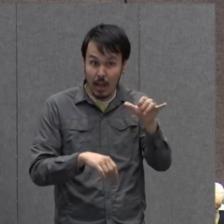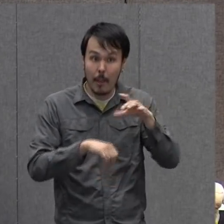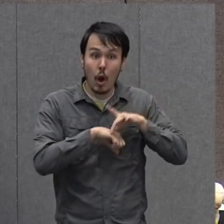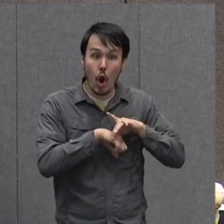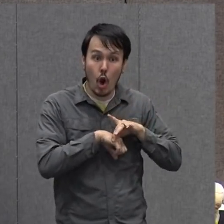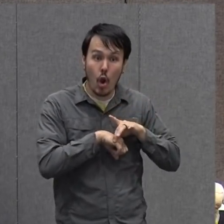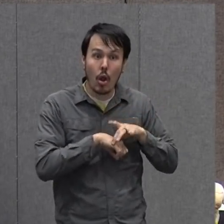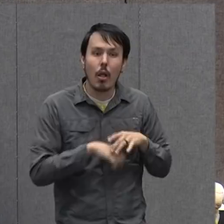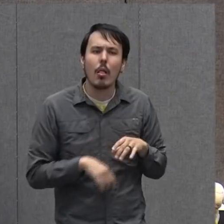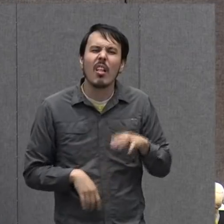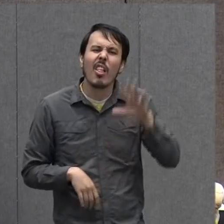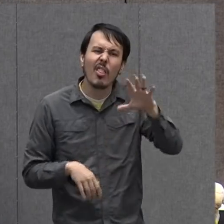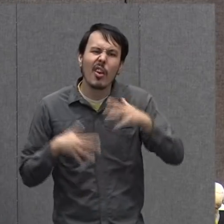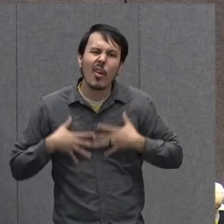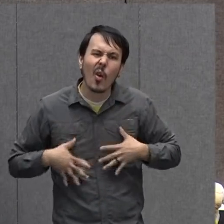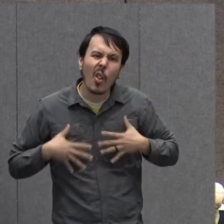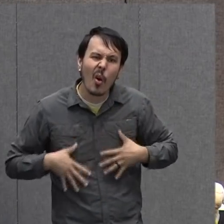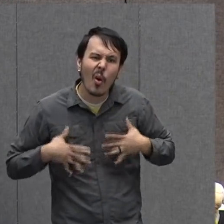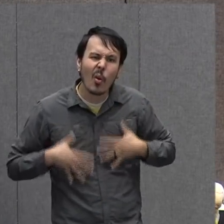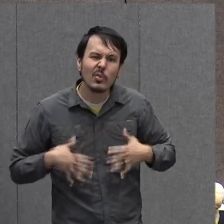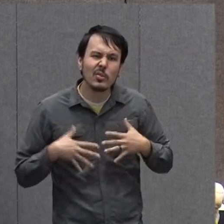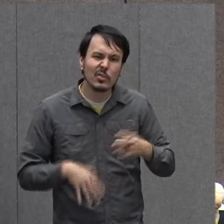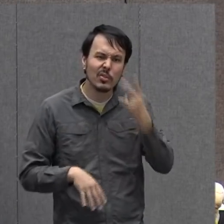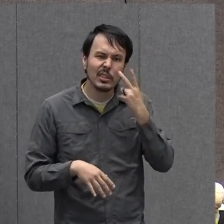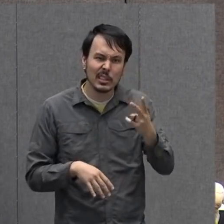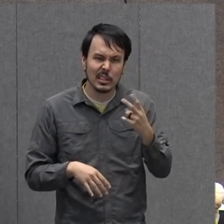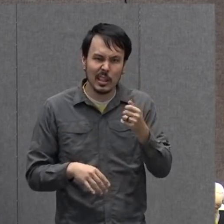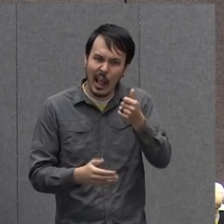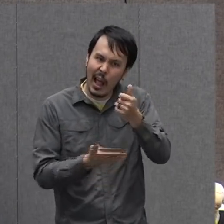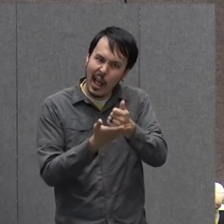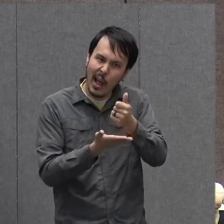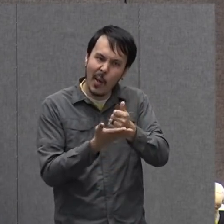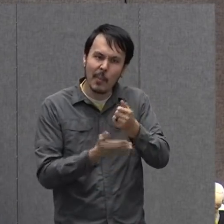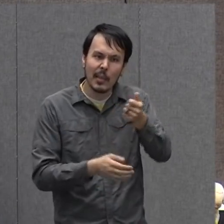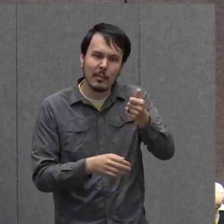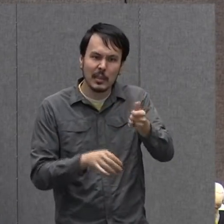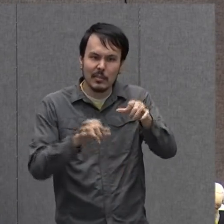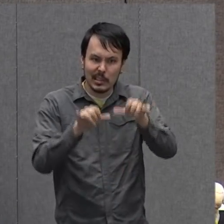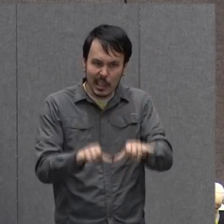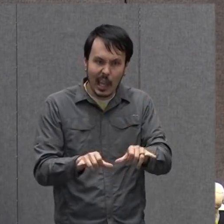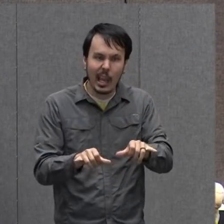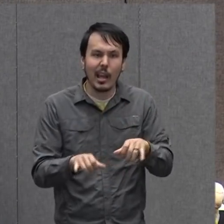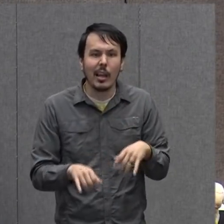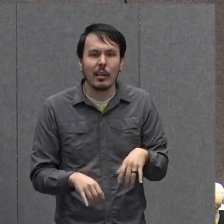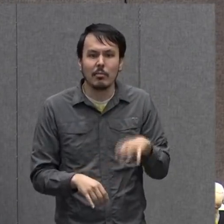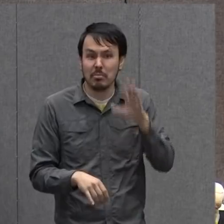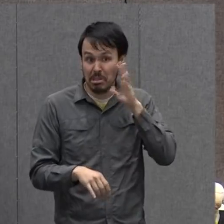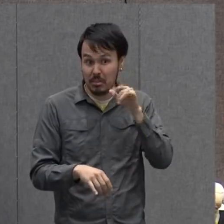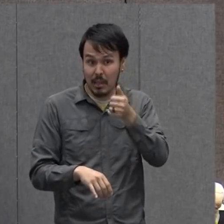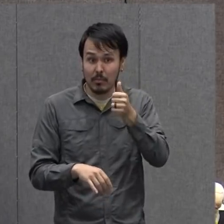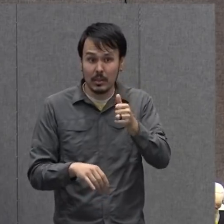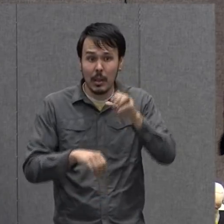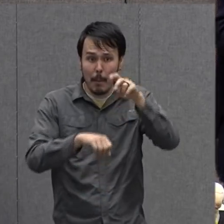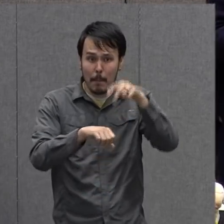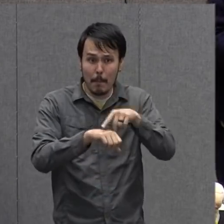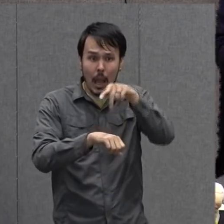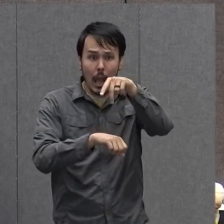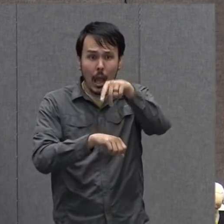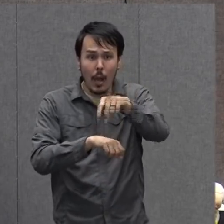doesn't change, whether we're on the Earth, the moon, or Mars, but gravity does change,